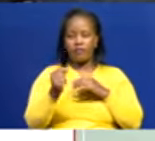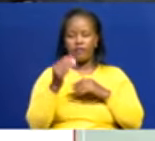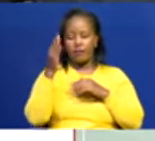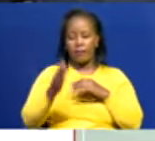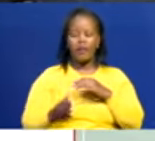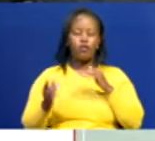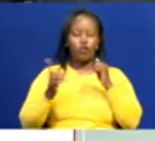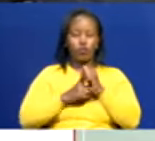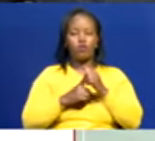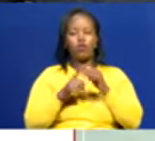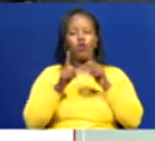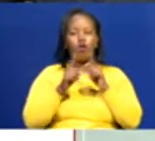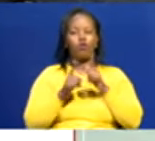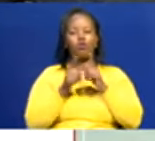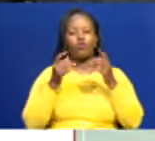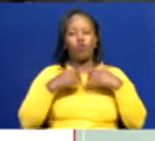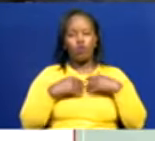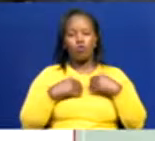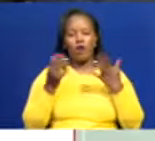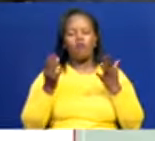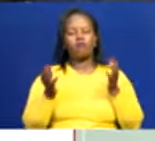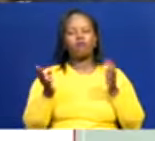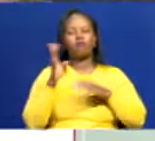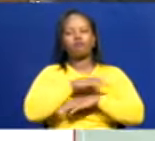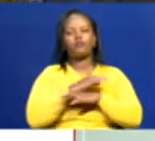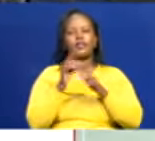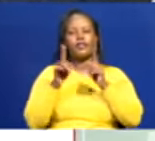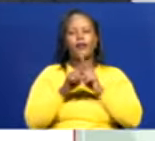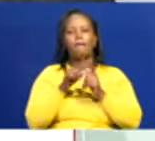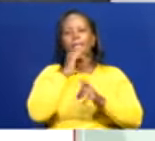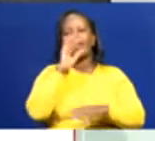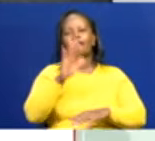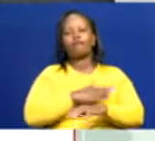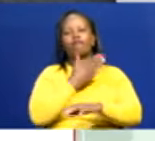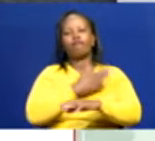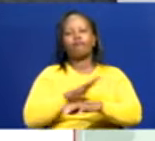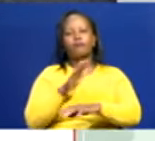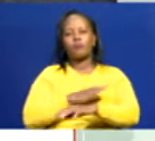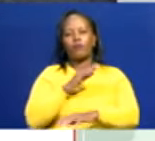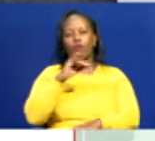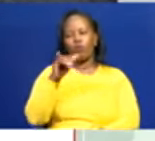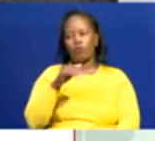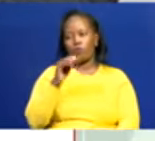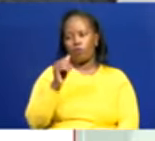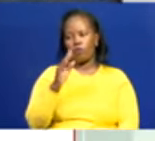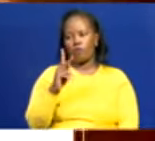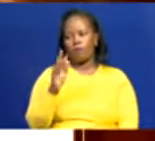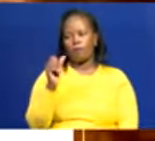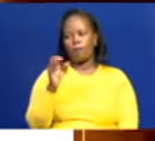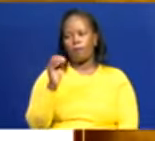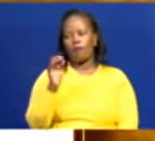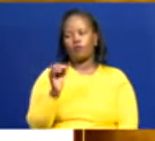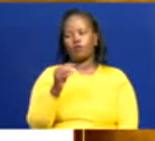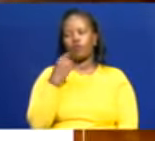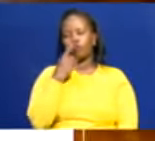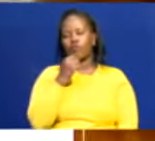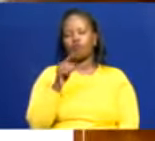the birth date of renowned pop star Michael Jackson, who also struggled with the disease.